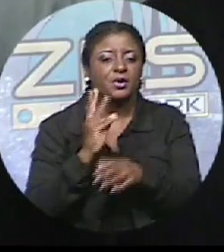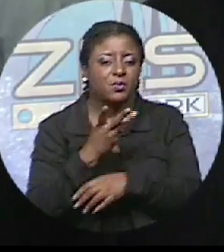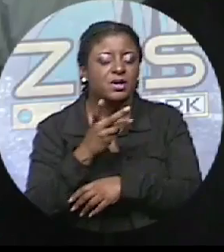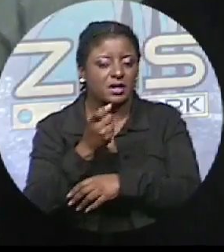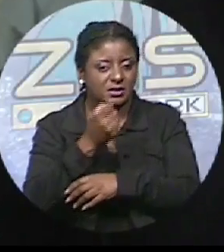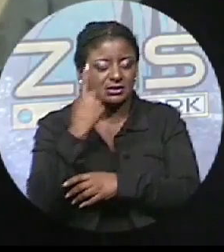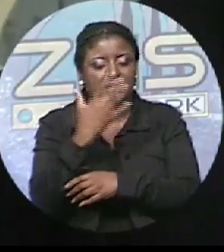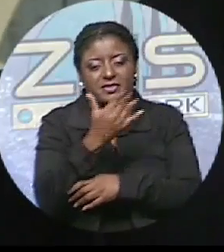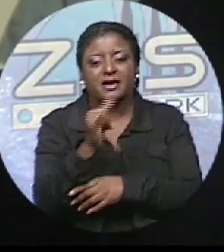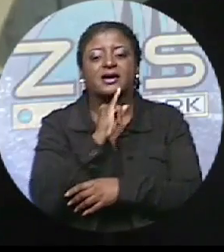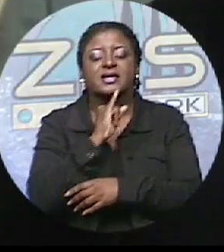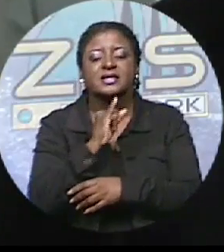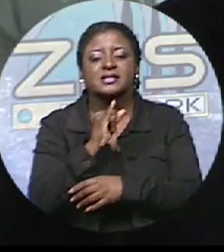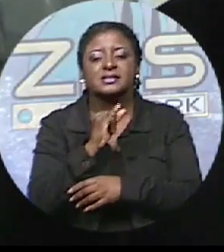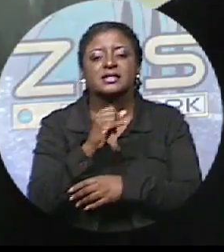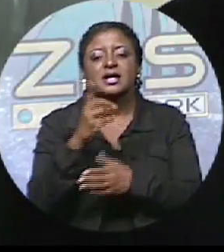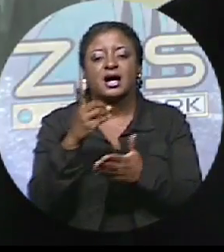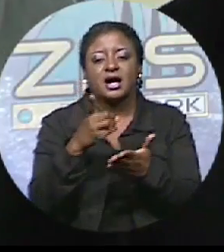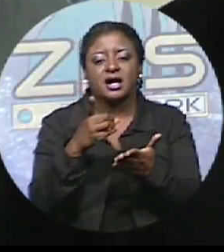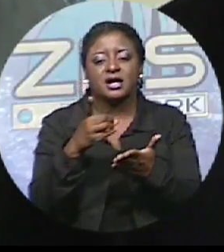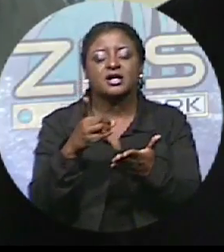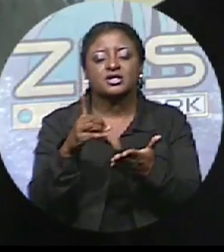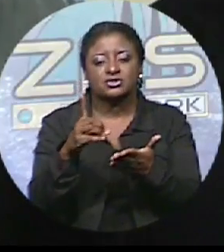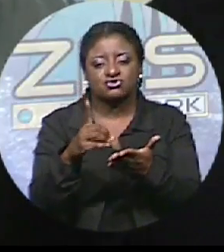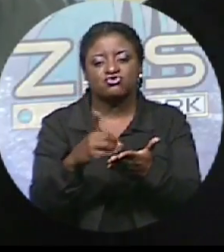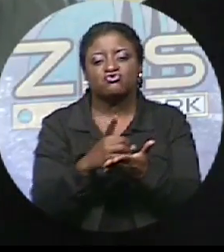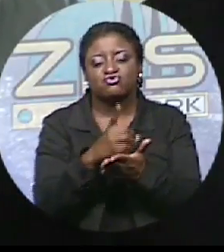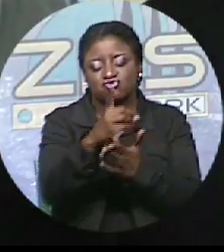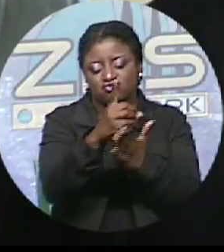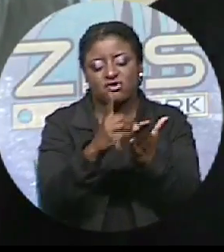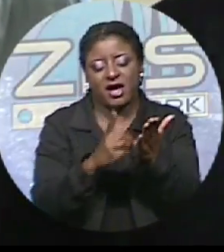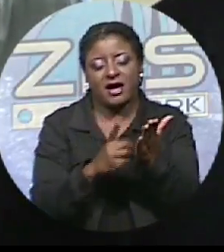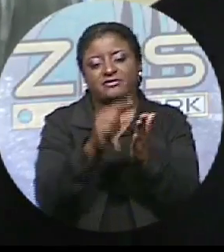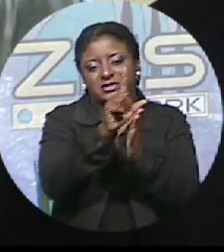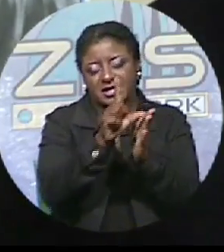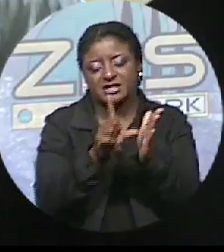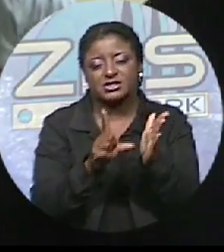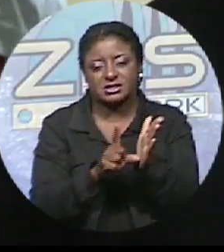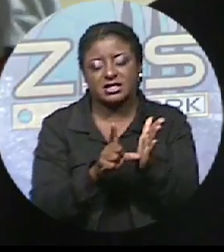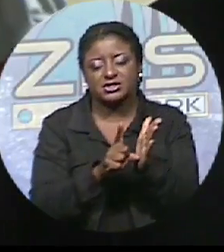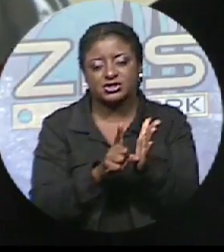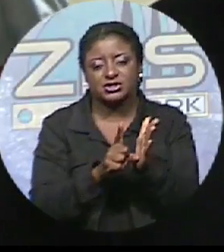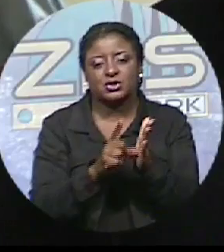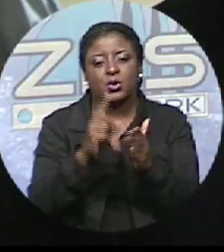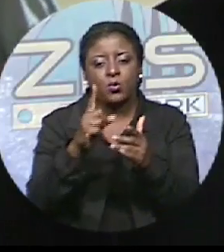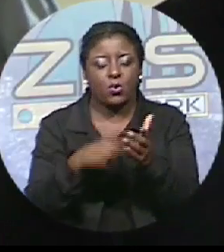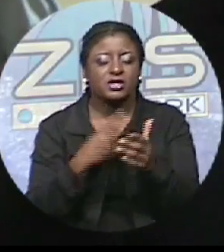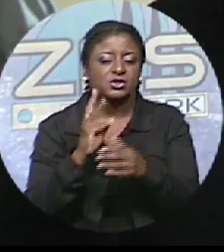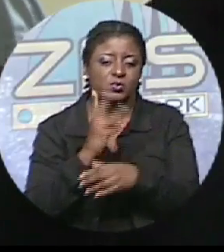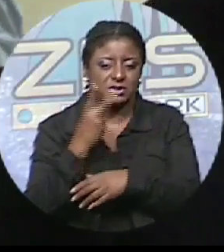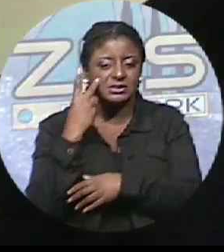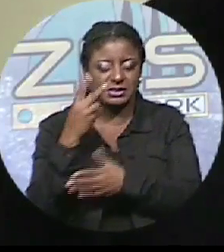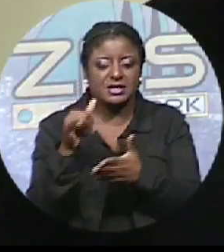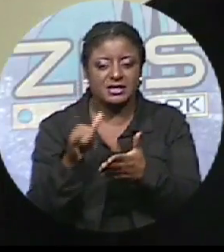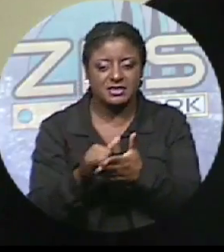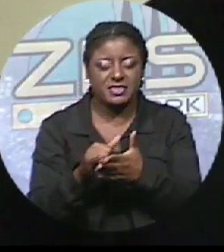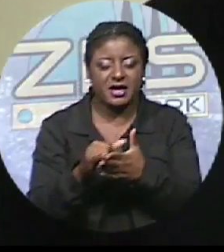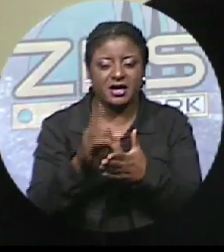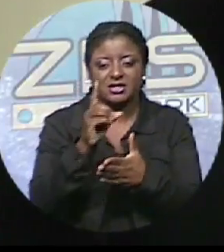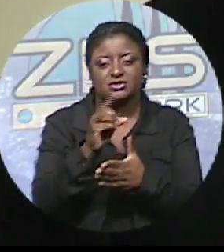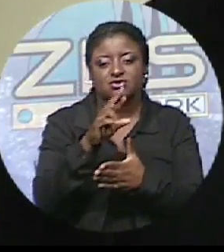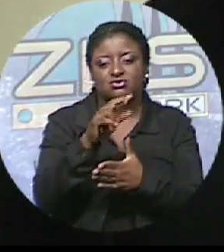draft legislation, and I'm sure once we would have had an opportunity to view that, then we would begin